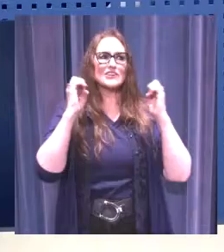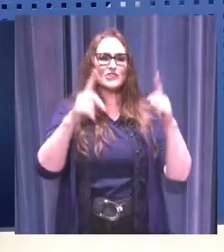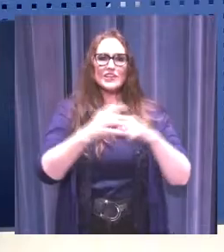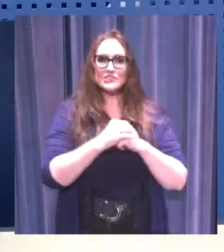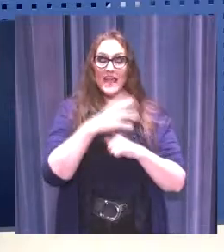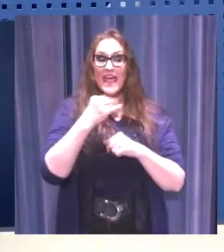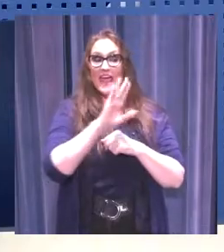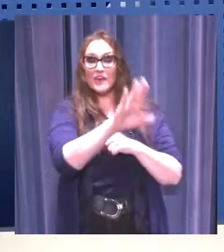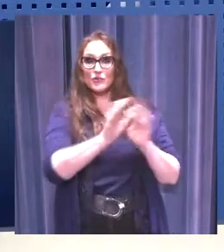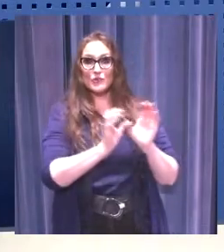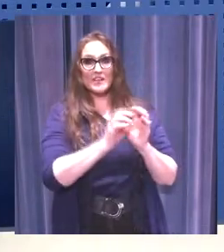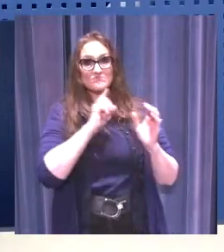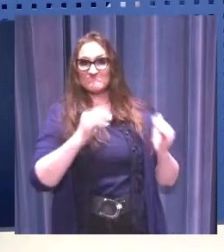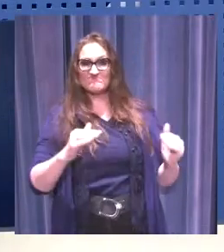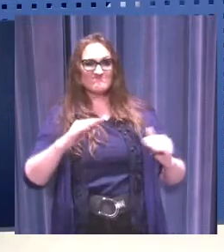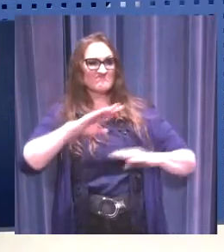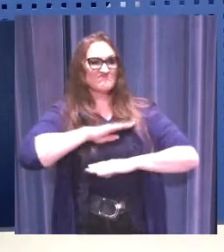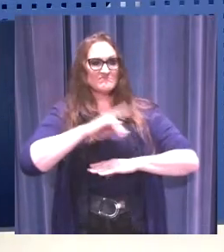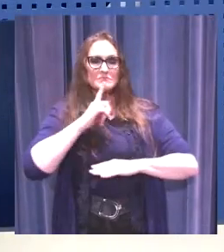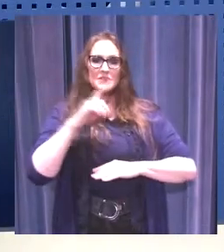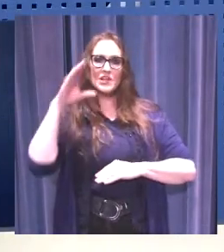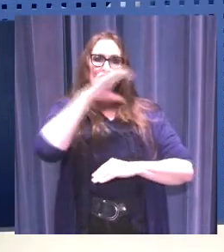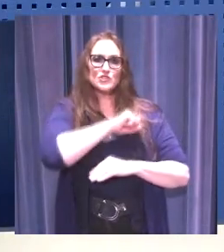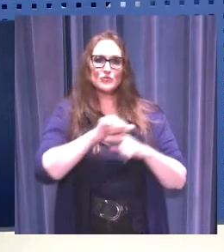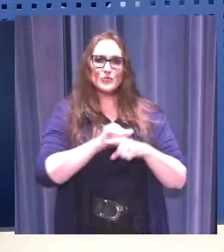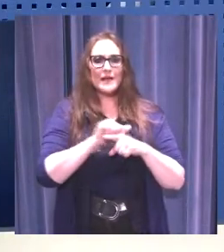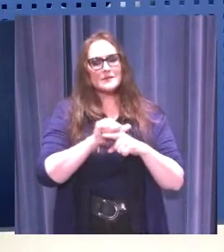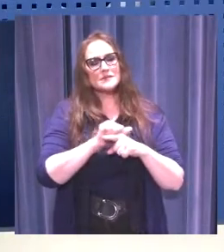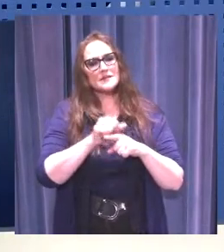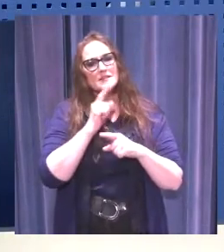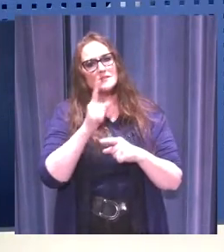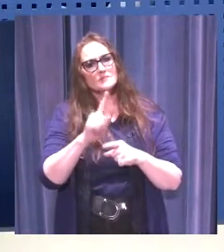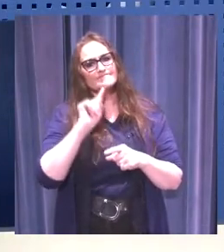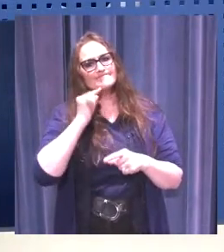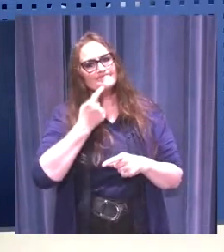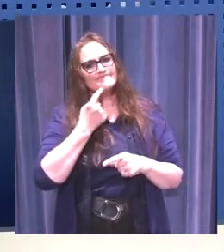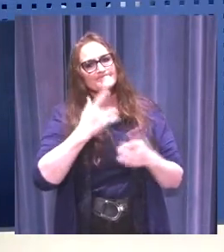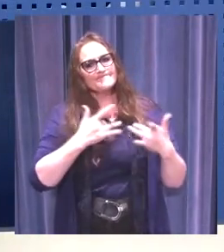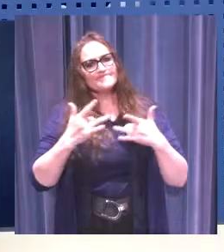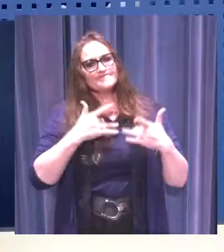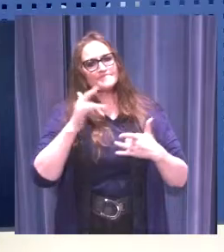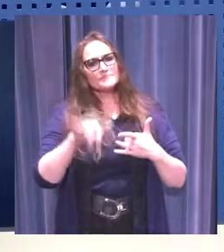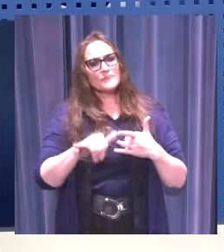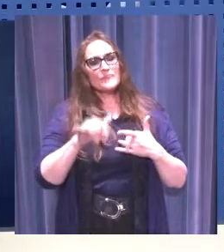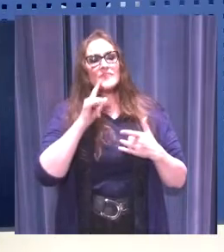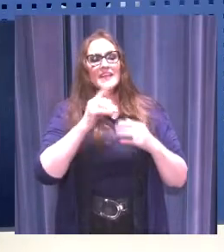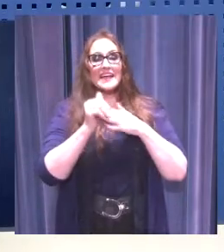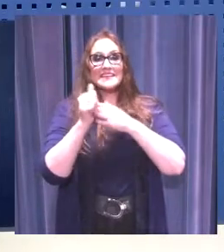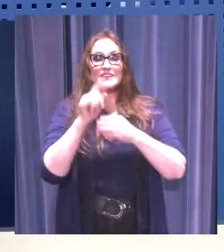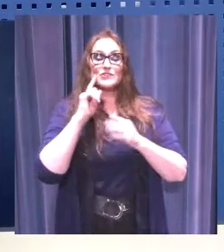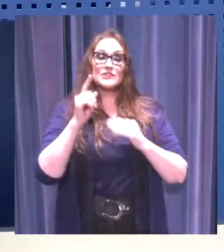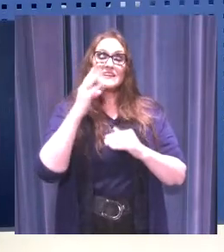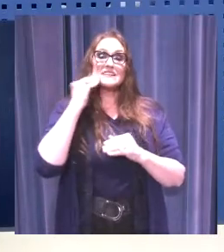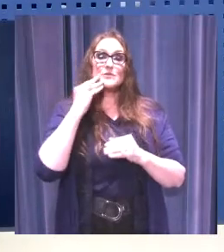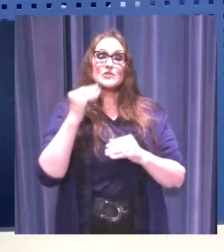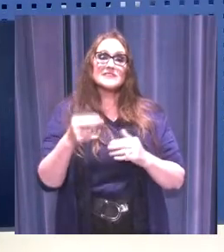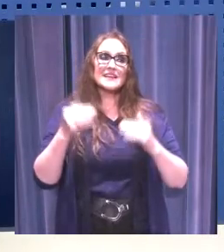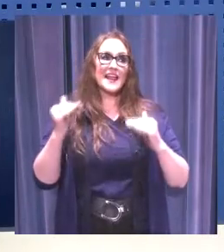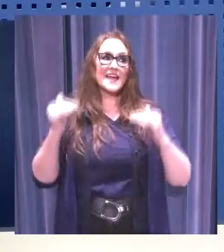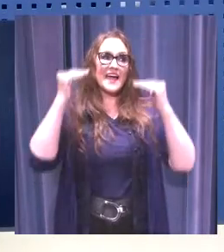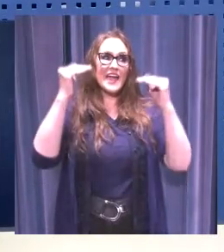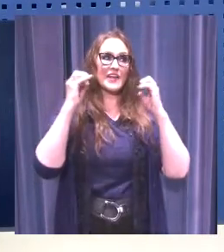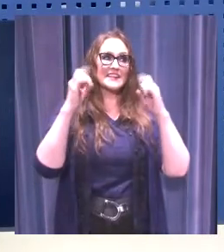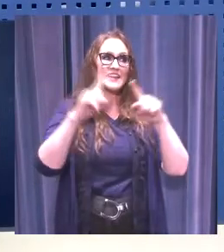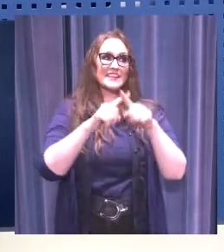and whose credentials do not meet the assumed practice is cause for grave concern. A leader who has experience in higher education as